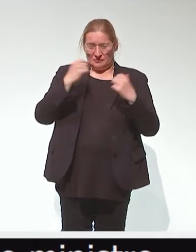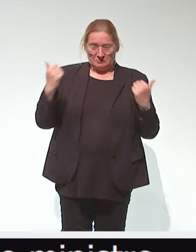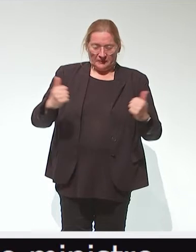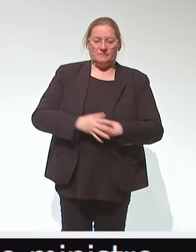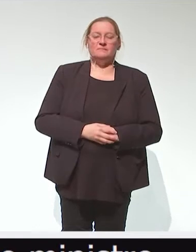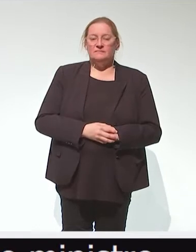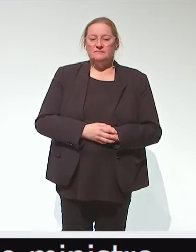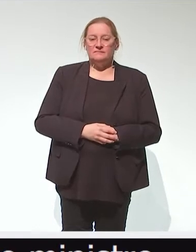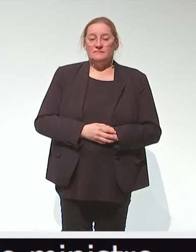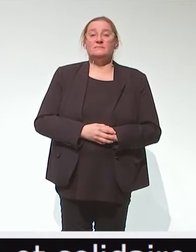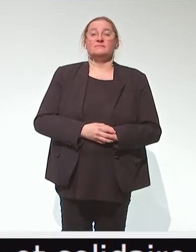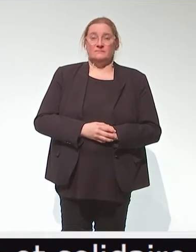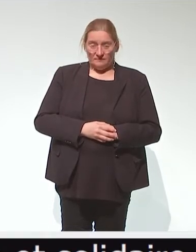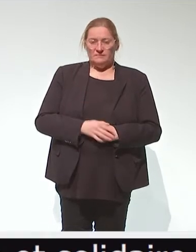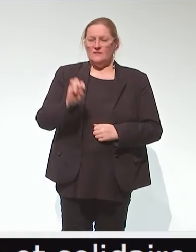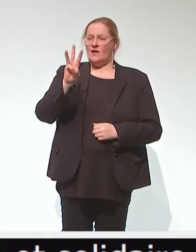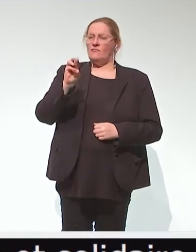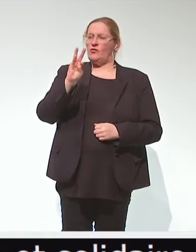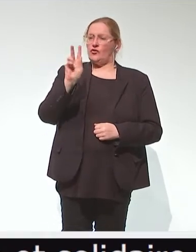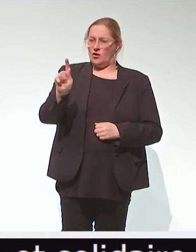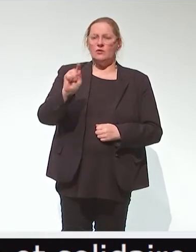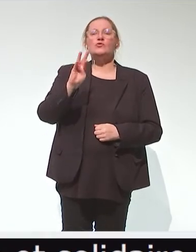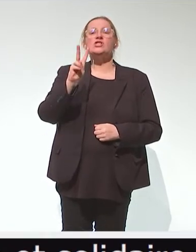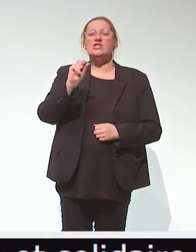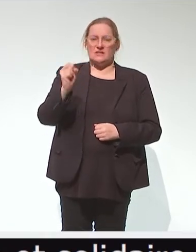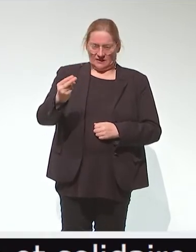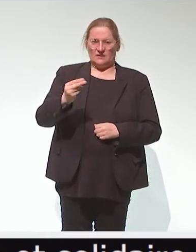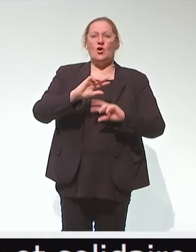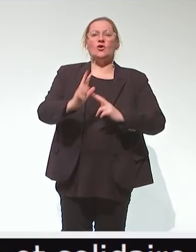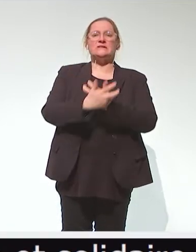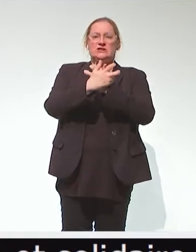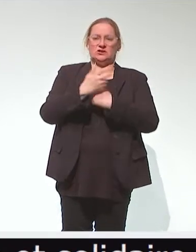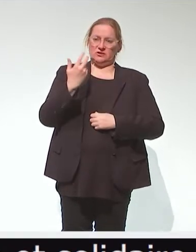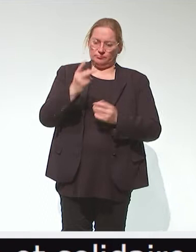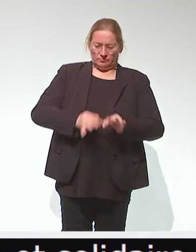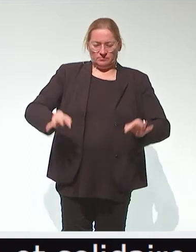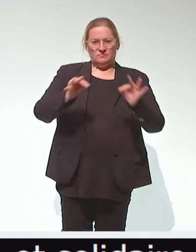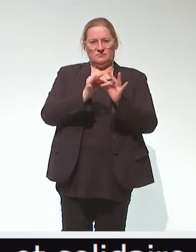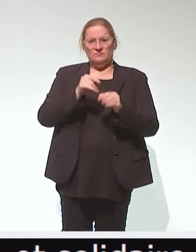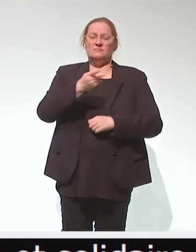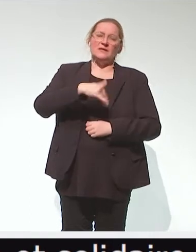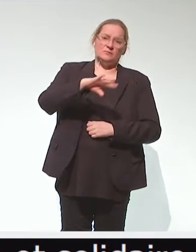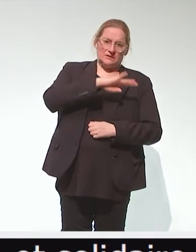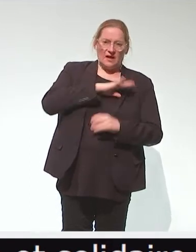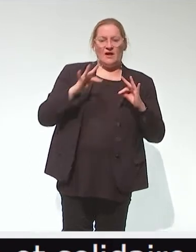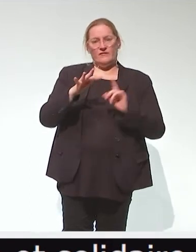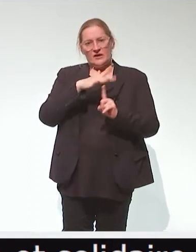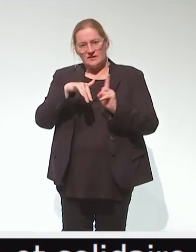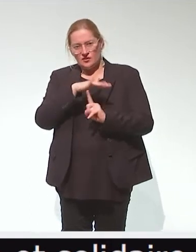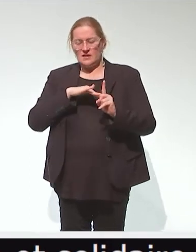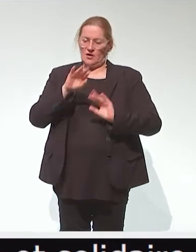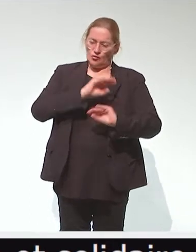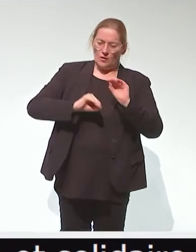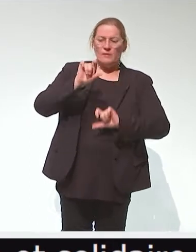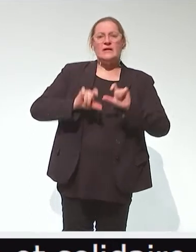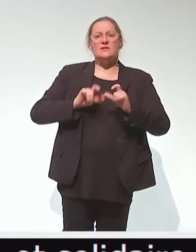of Welfare in Latvia. And then we have Wolfgang Muckstein, who is Federal Minister of